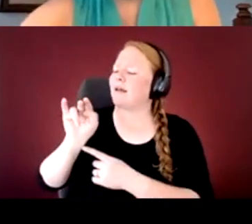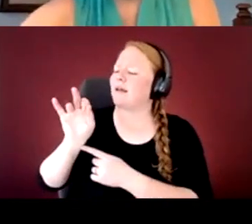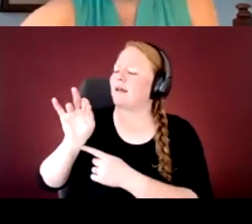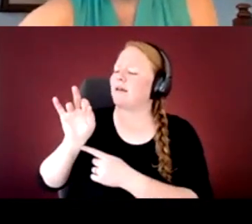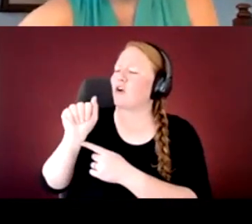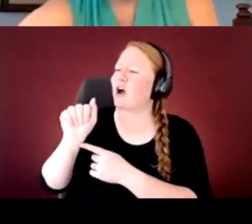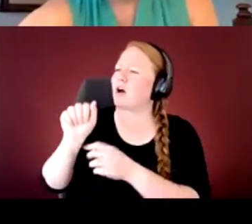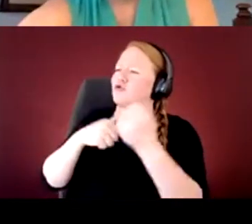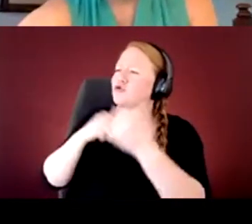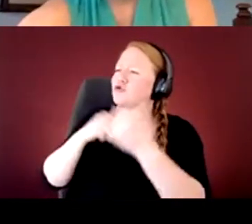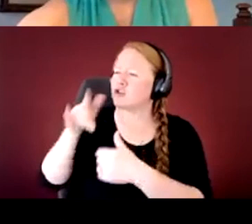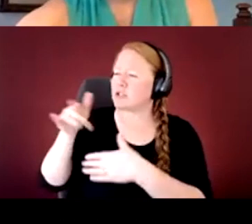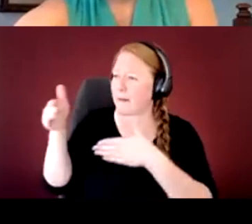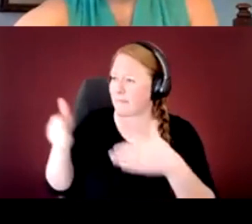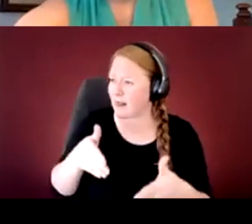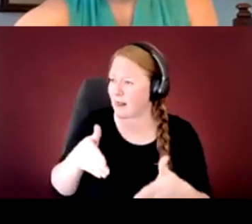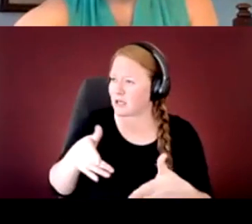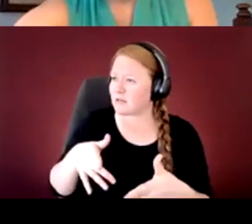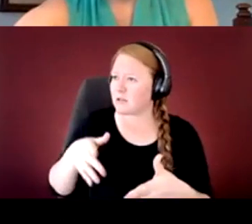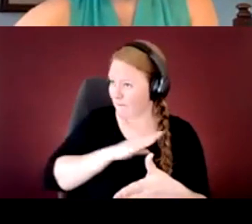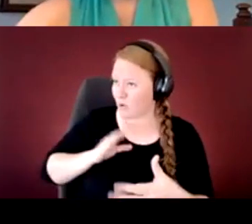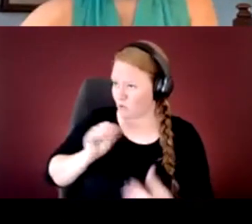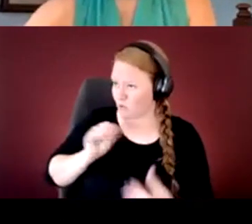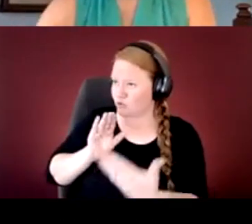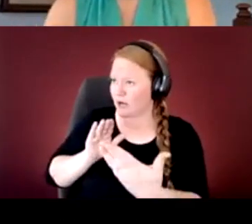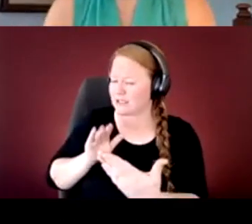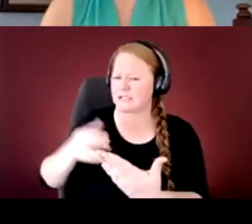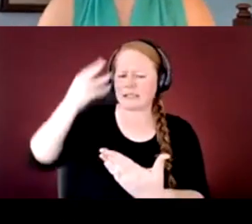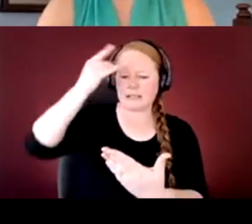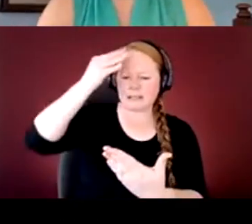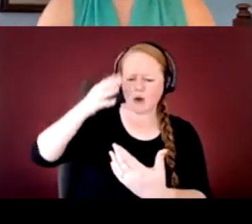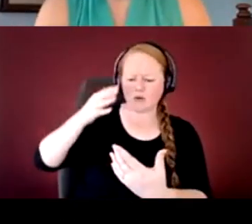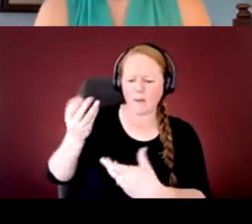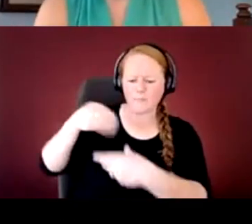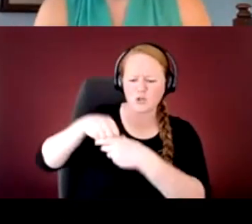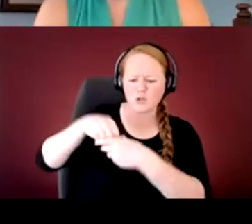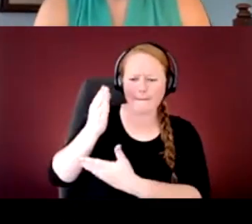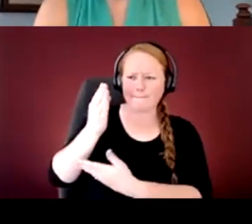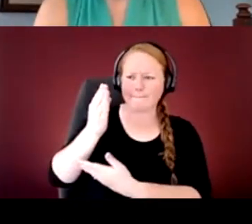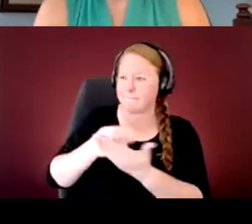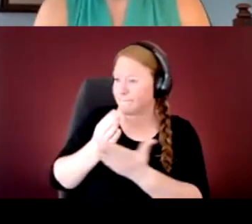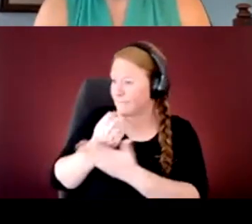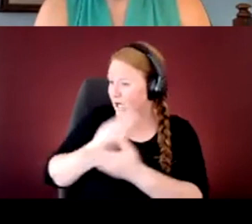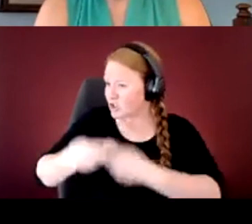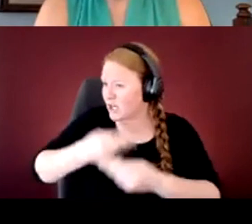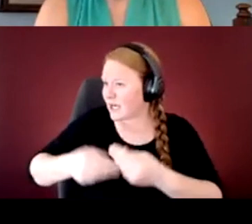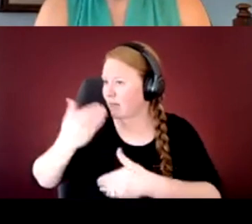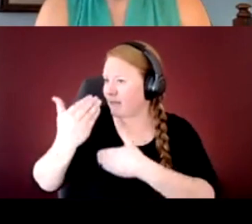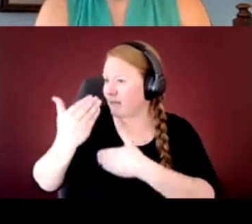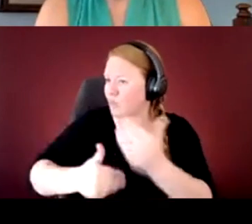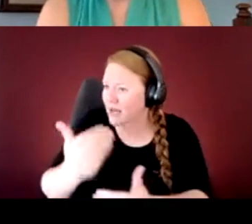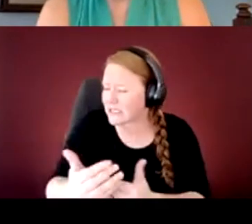to address that or this board to address that was to think about the participatory budgeting processes to make sure that the public had